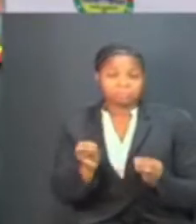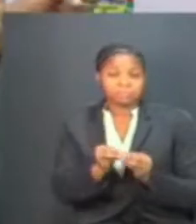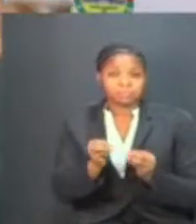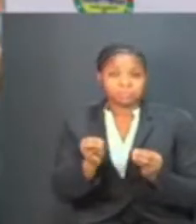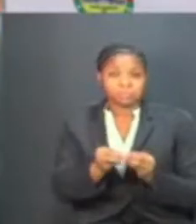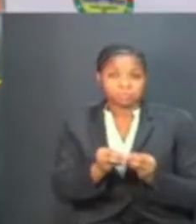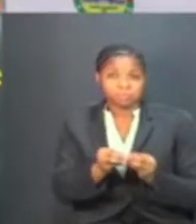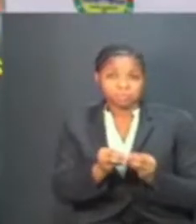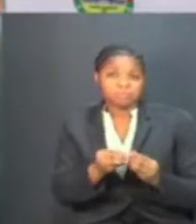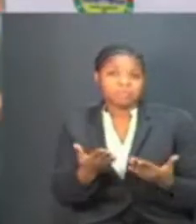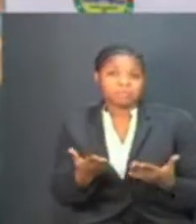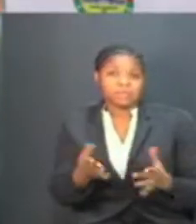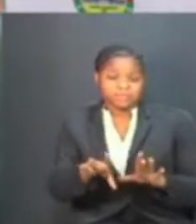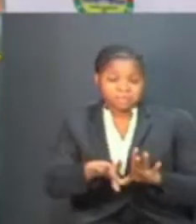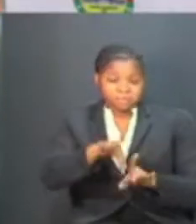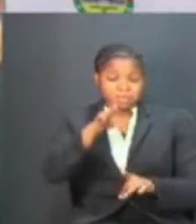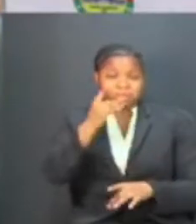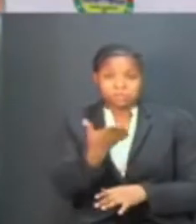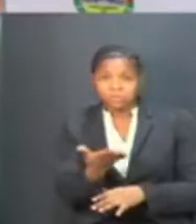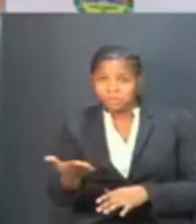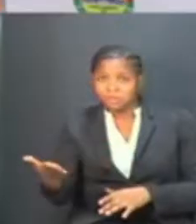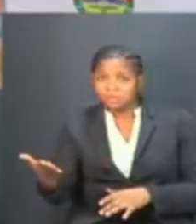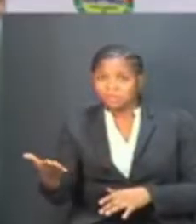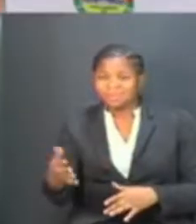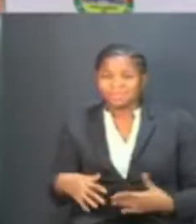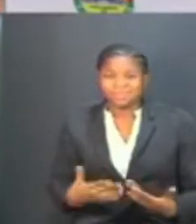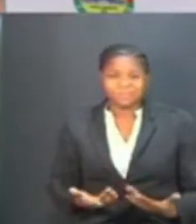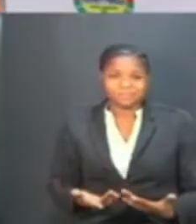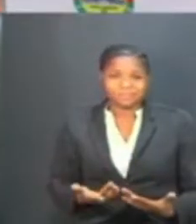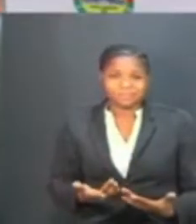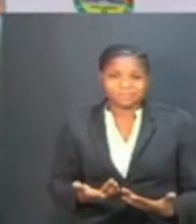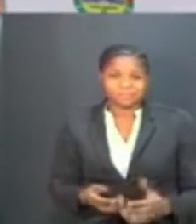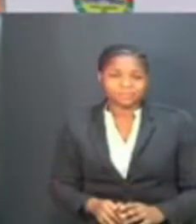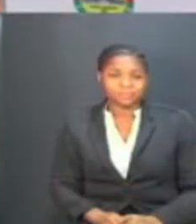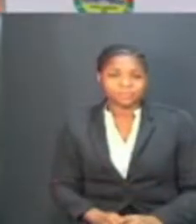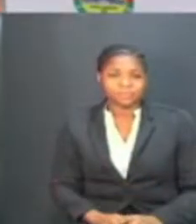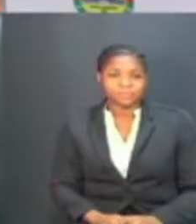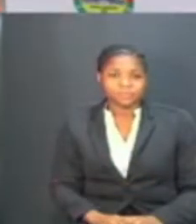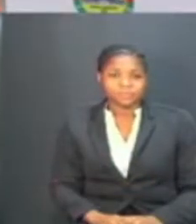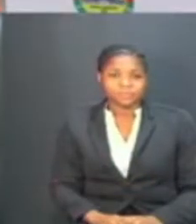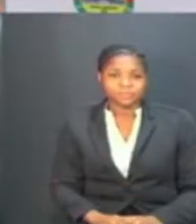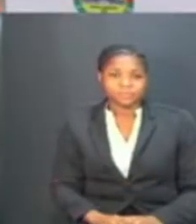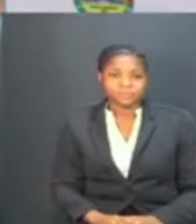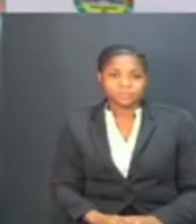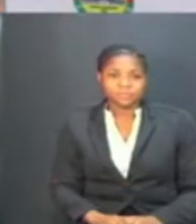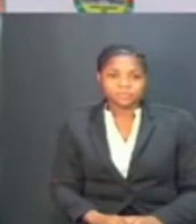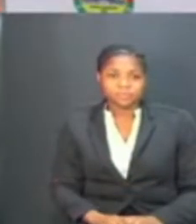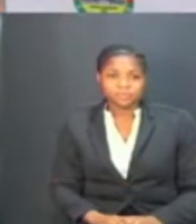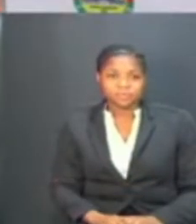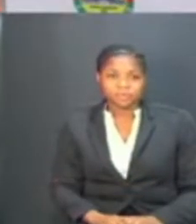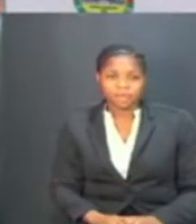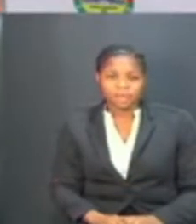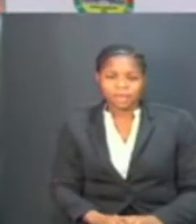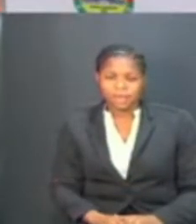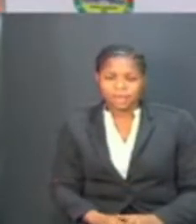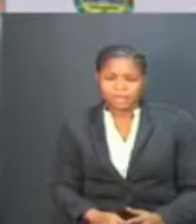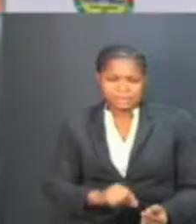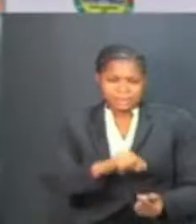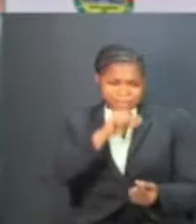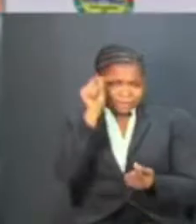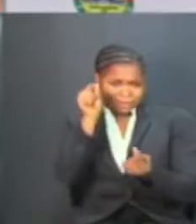juju, let me say juju or voodoo or whatever you may call it. it is a particular type of